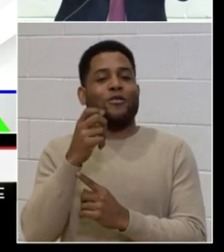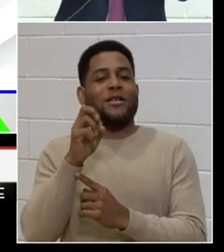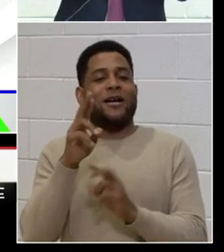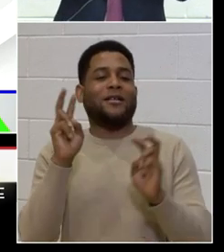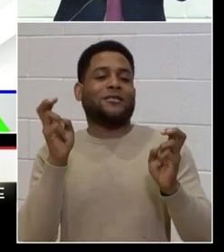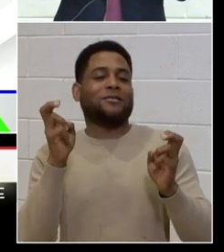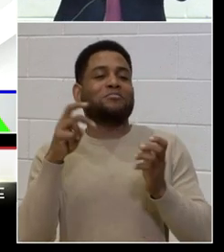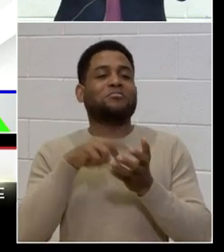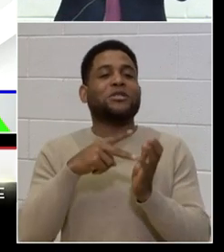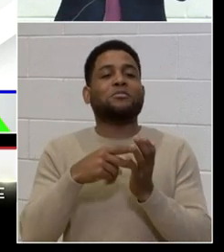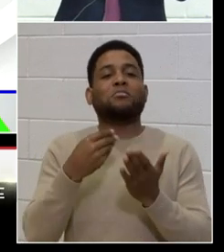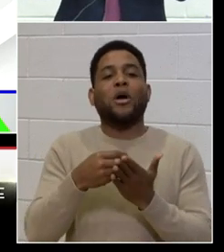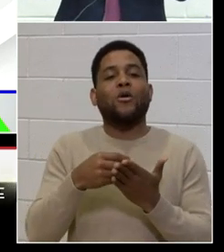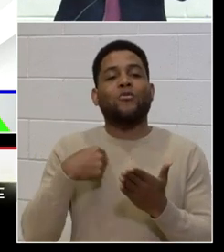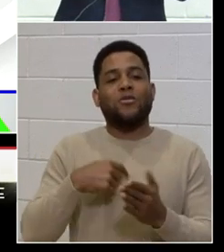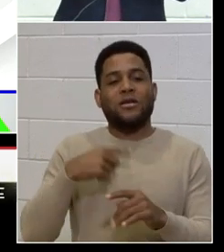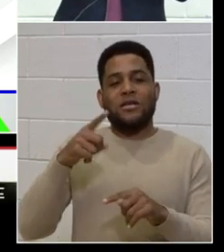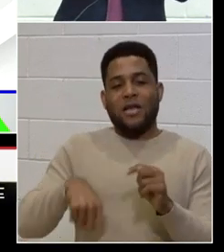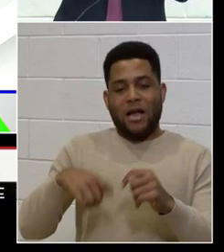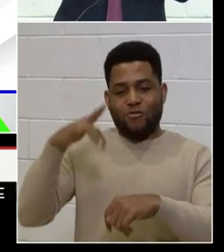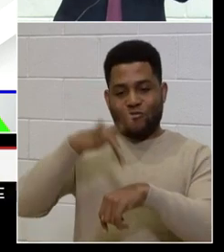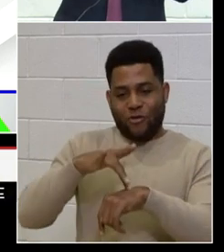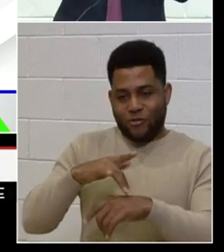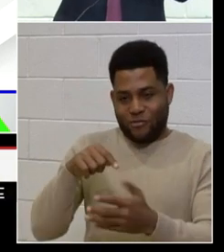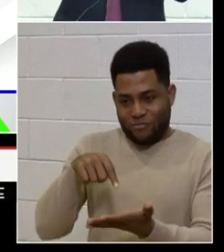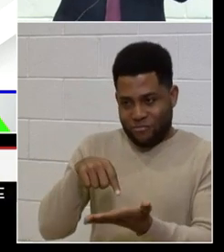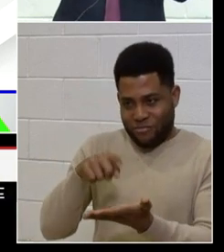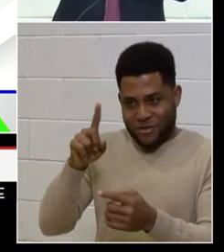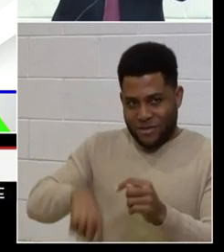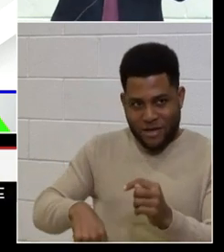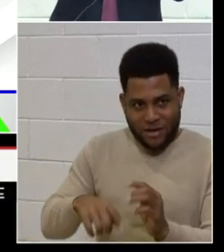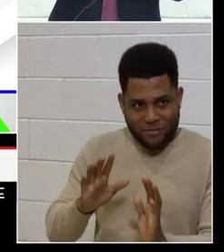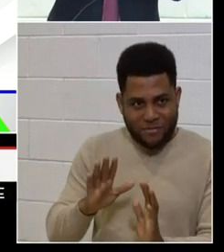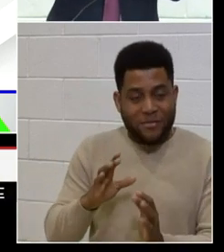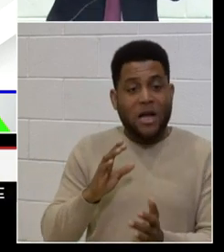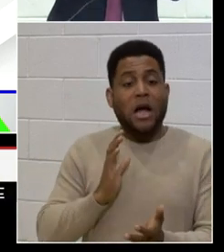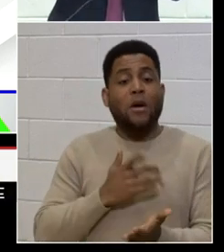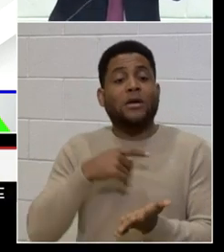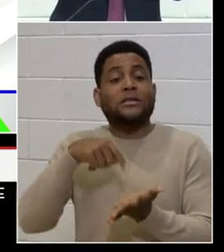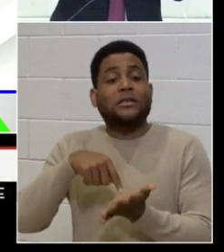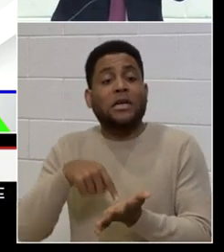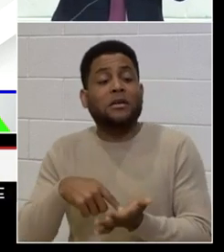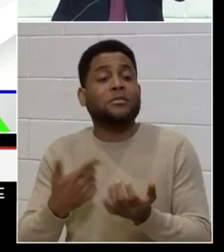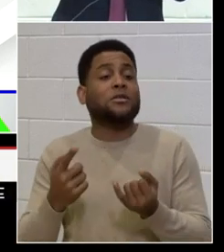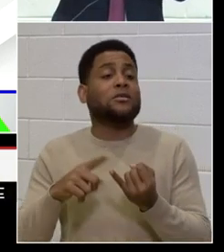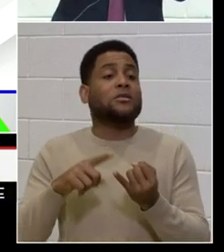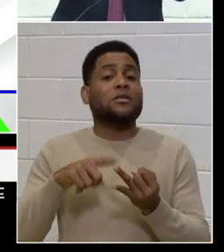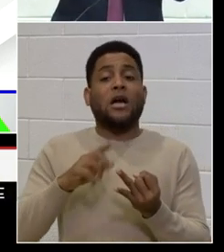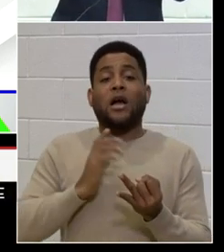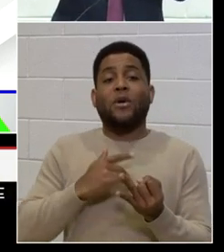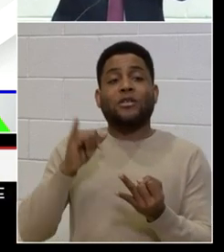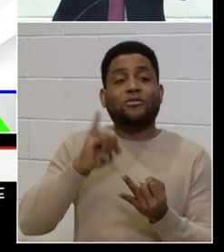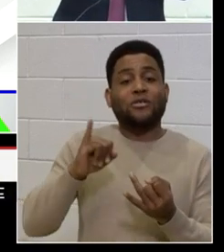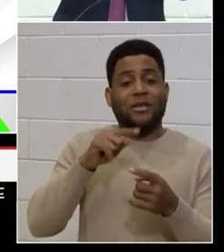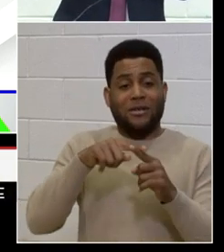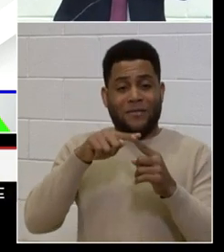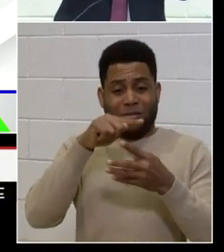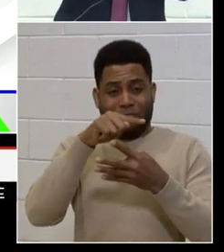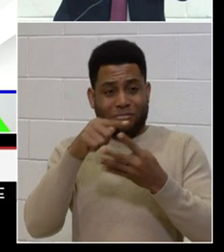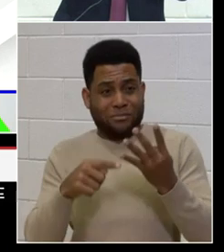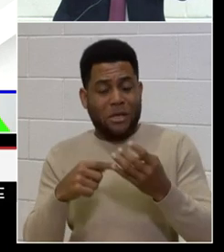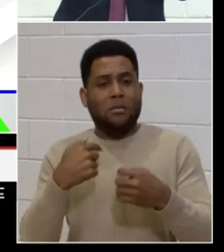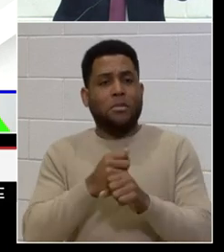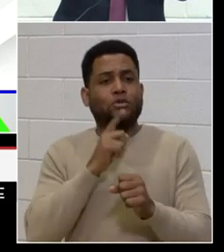bills, paying debt on our services and interest on our debt. It's making sure our retirement contributions are held up to date. And